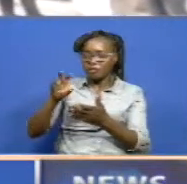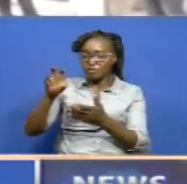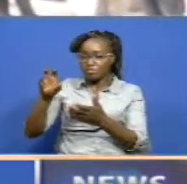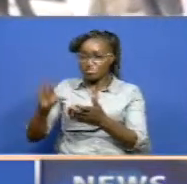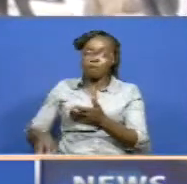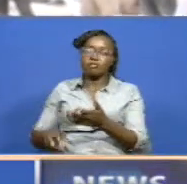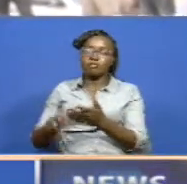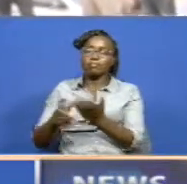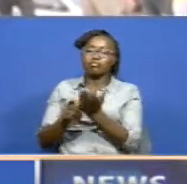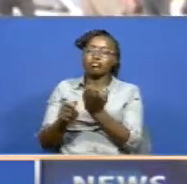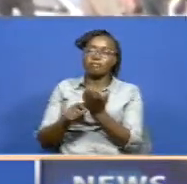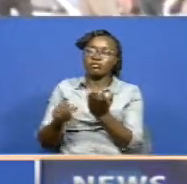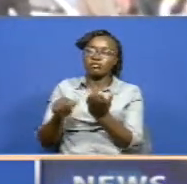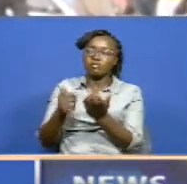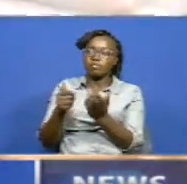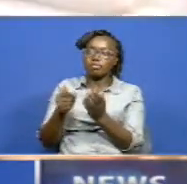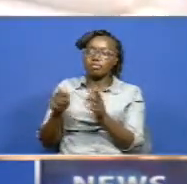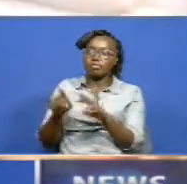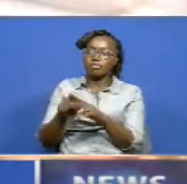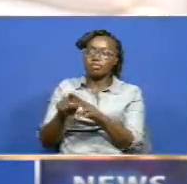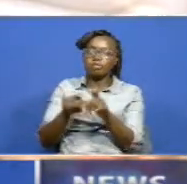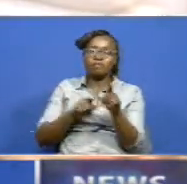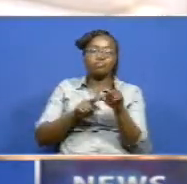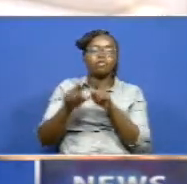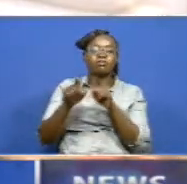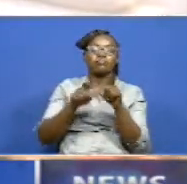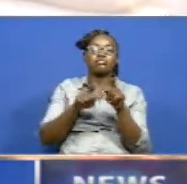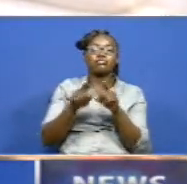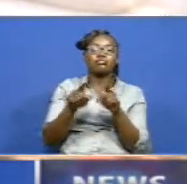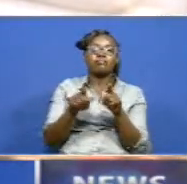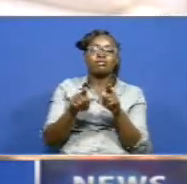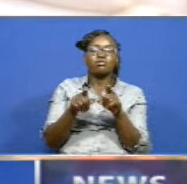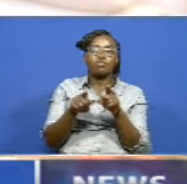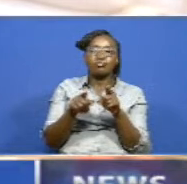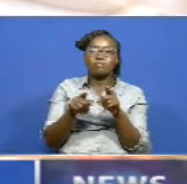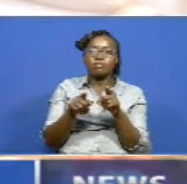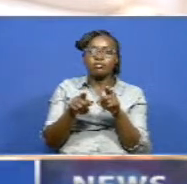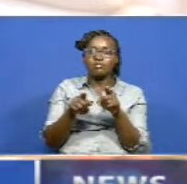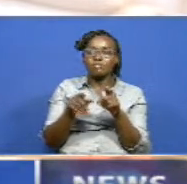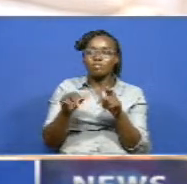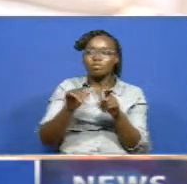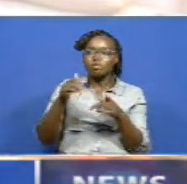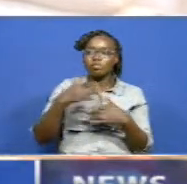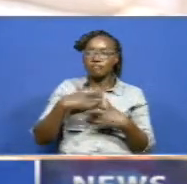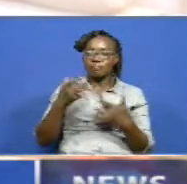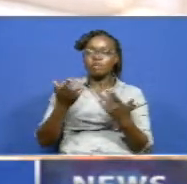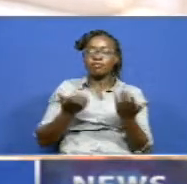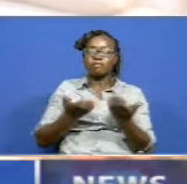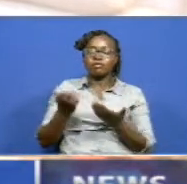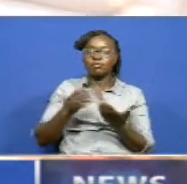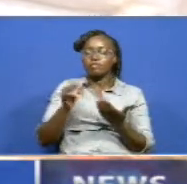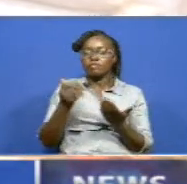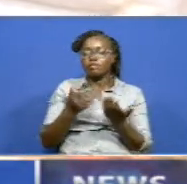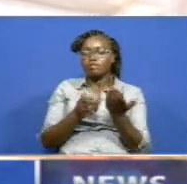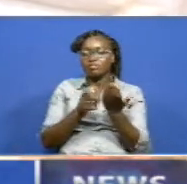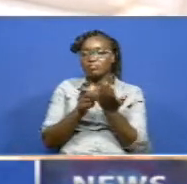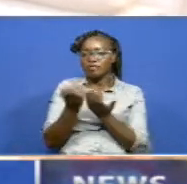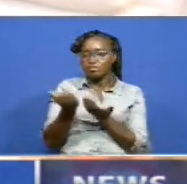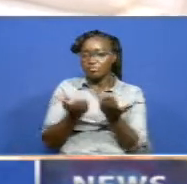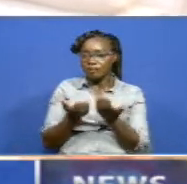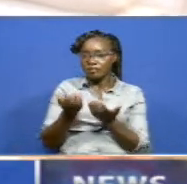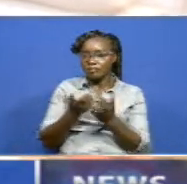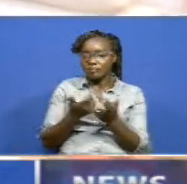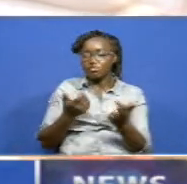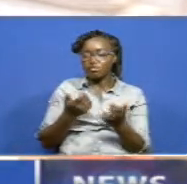consignment while others were still on transit. Ambaye anataka kufanya biashara iwe ni biashara aina yoyote